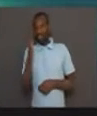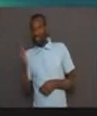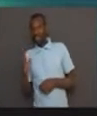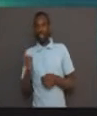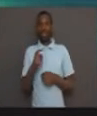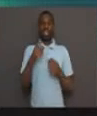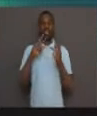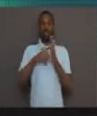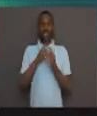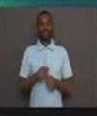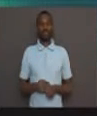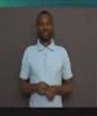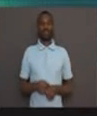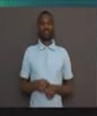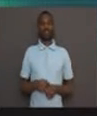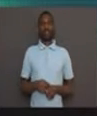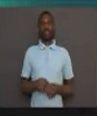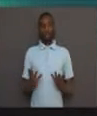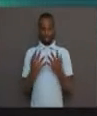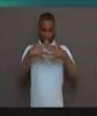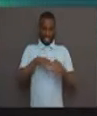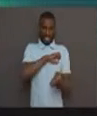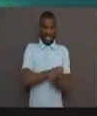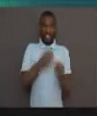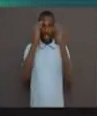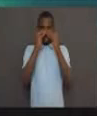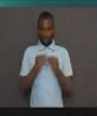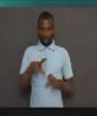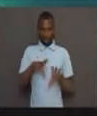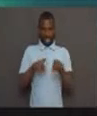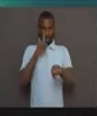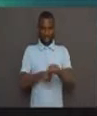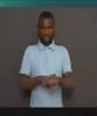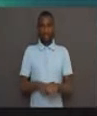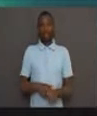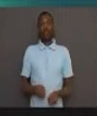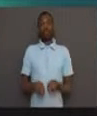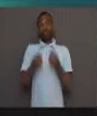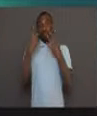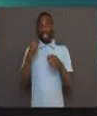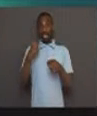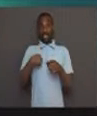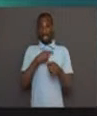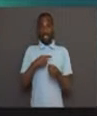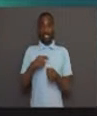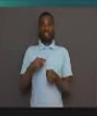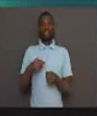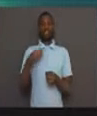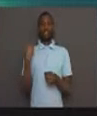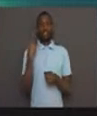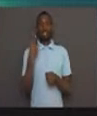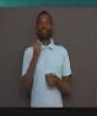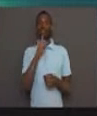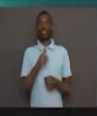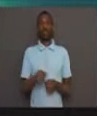When calculating the binding energy, we often use the notation atomic